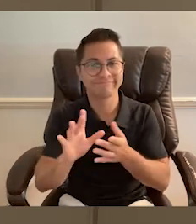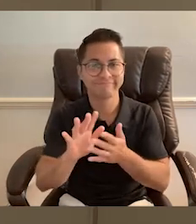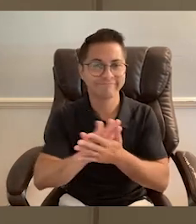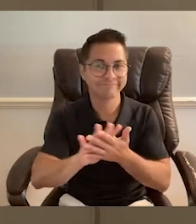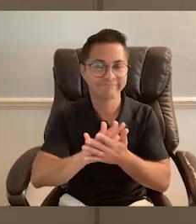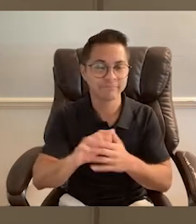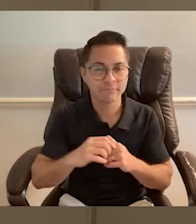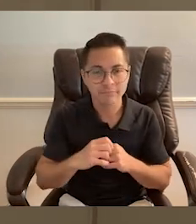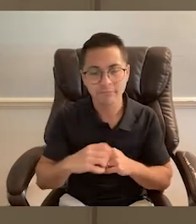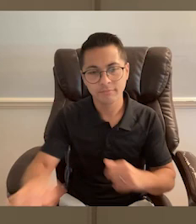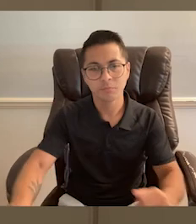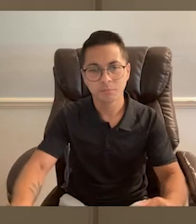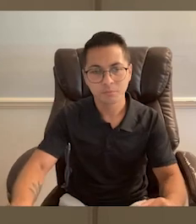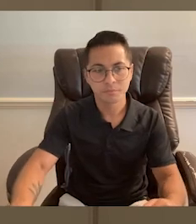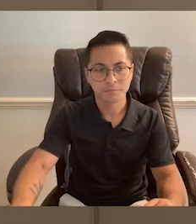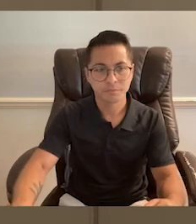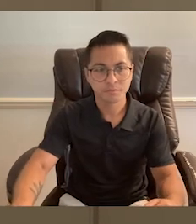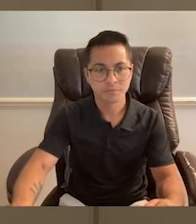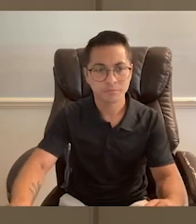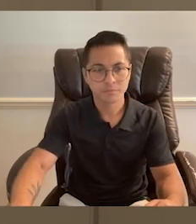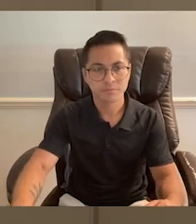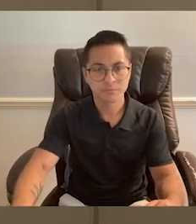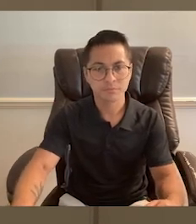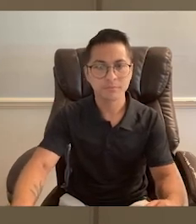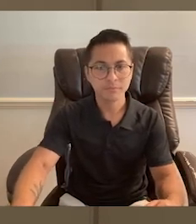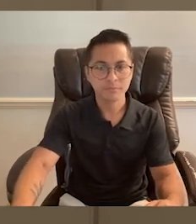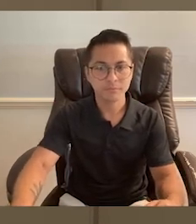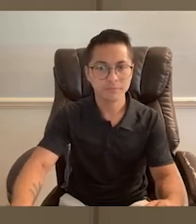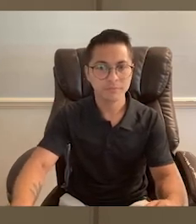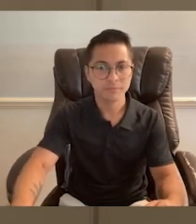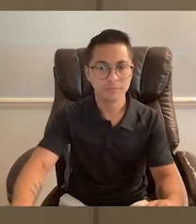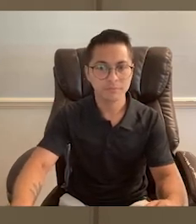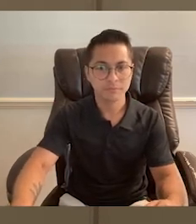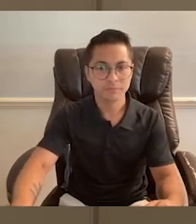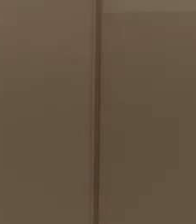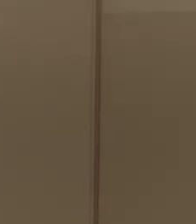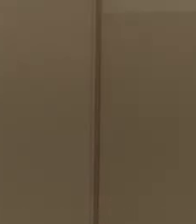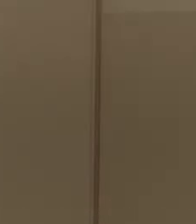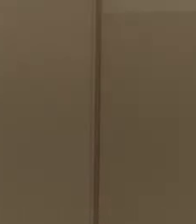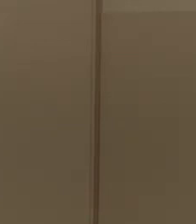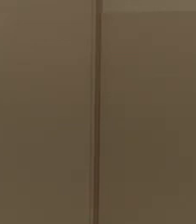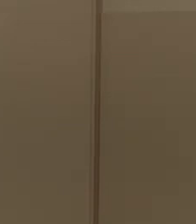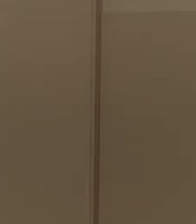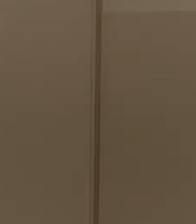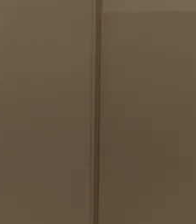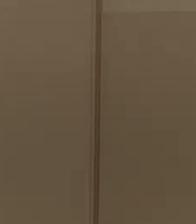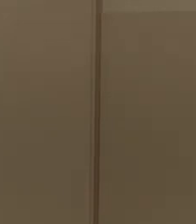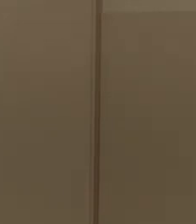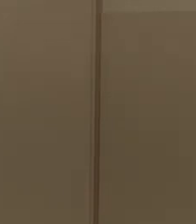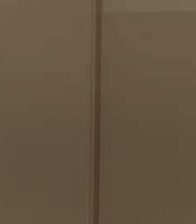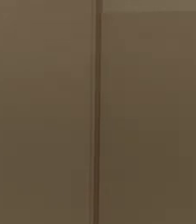least advise you and say, okay, you know, this is some of the steps you can take. Thank you. Would the referral come from a